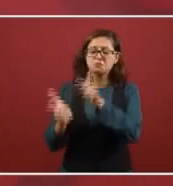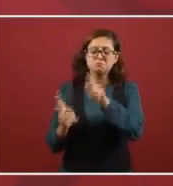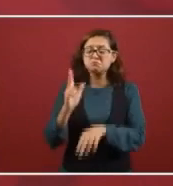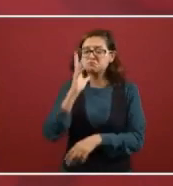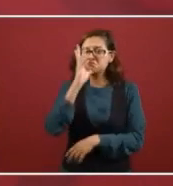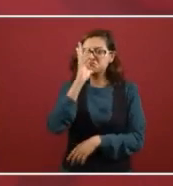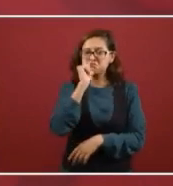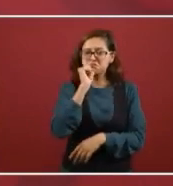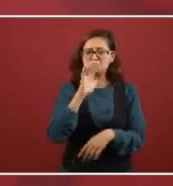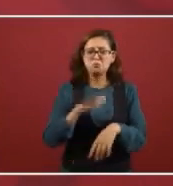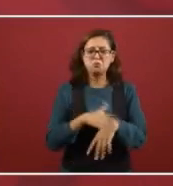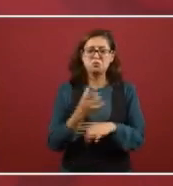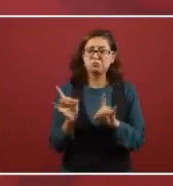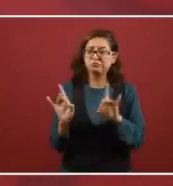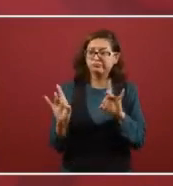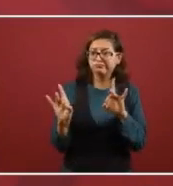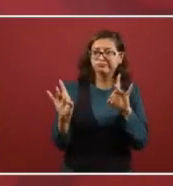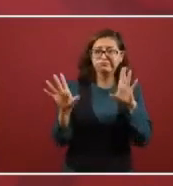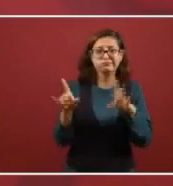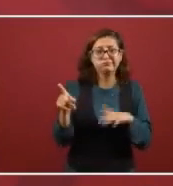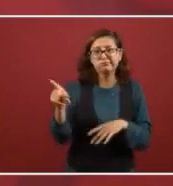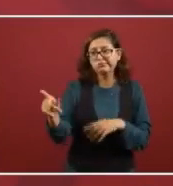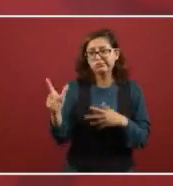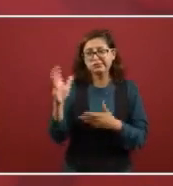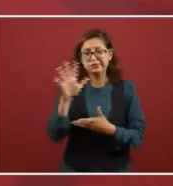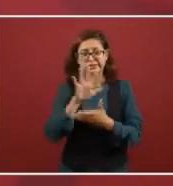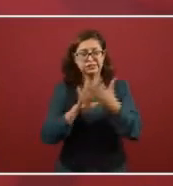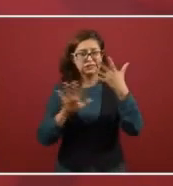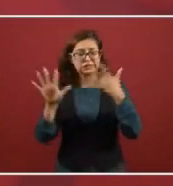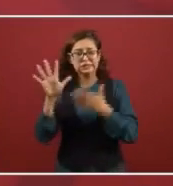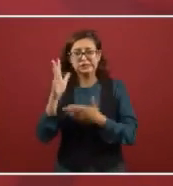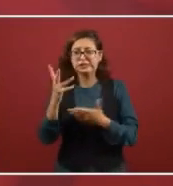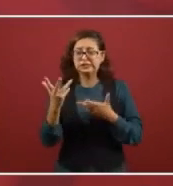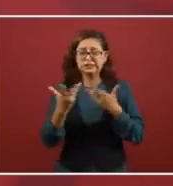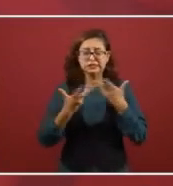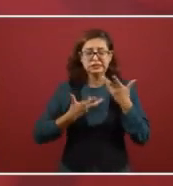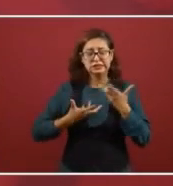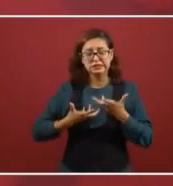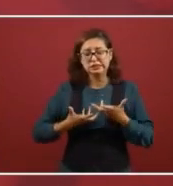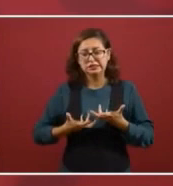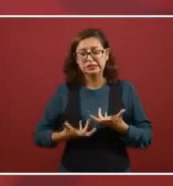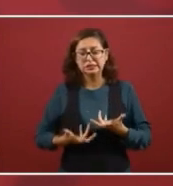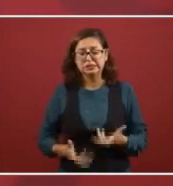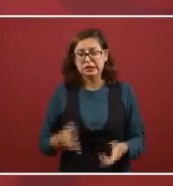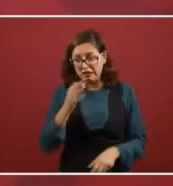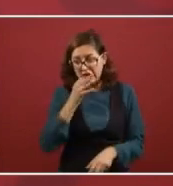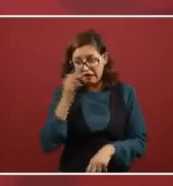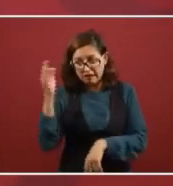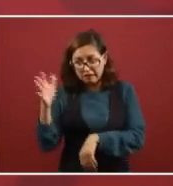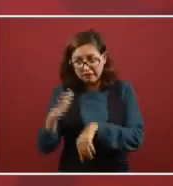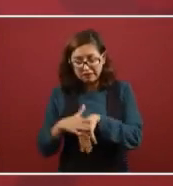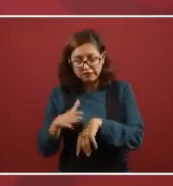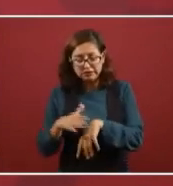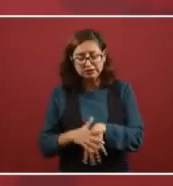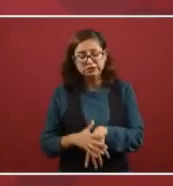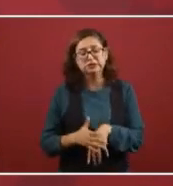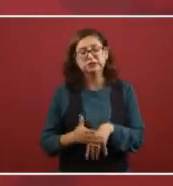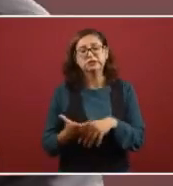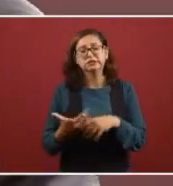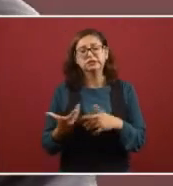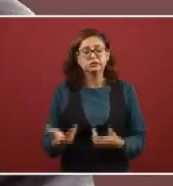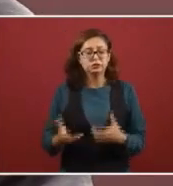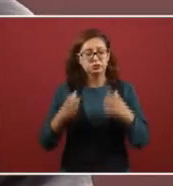to speak to them due to the situation they were in at the moment, because they were receiving the bad